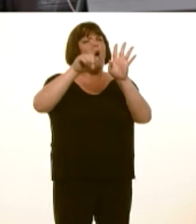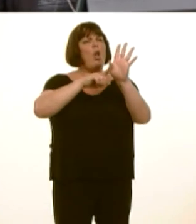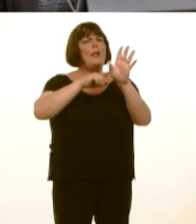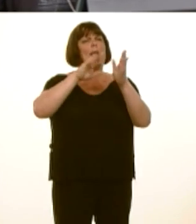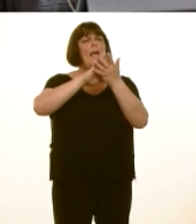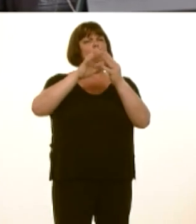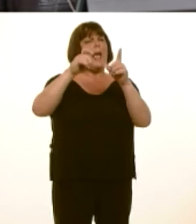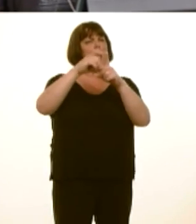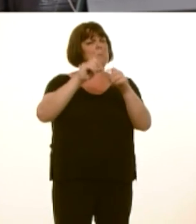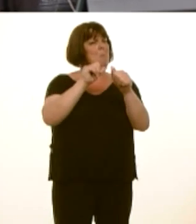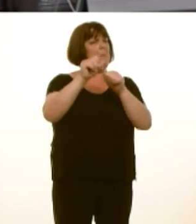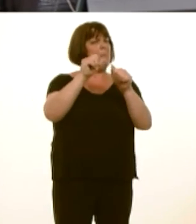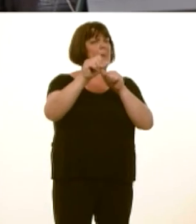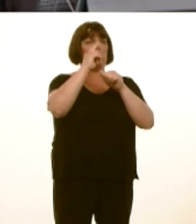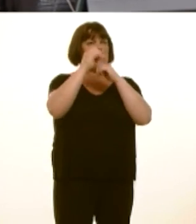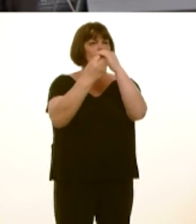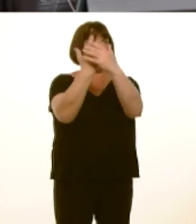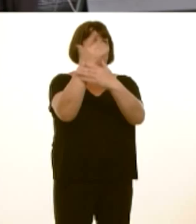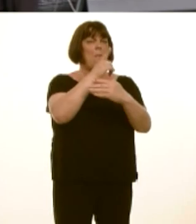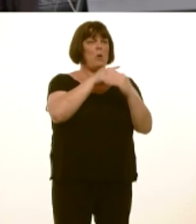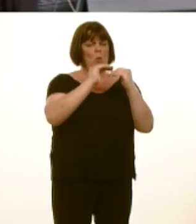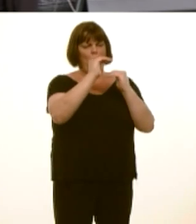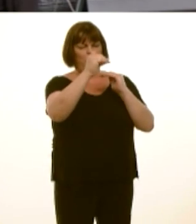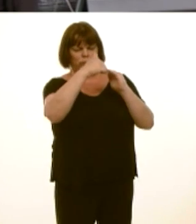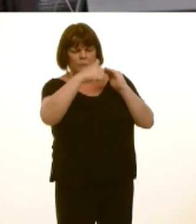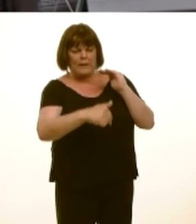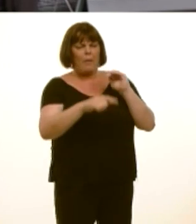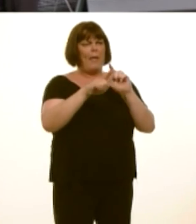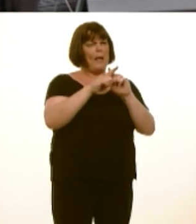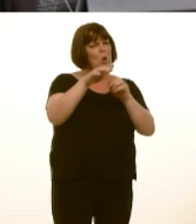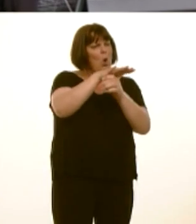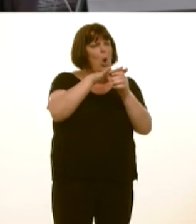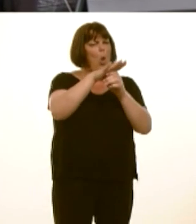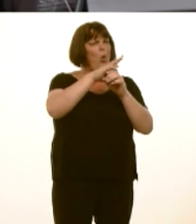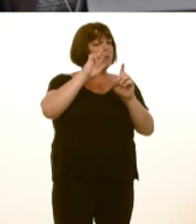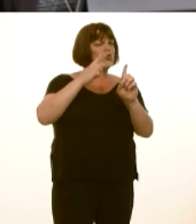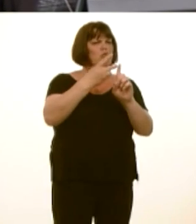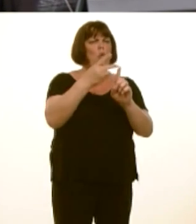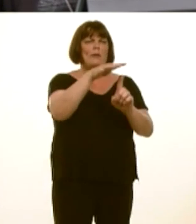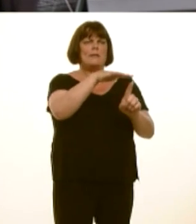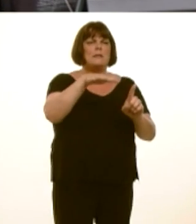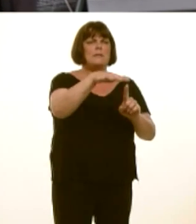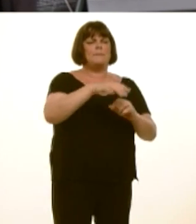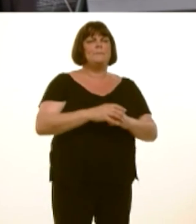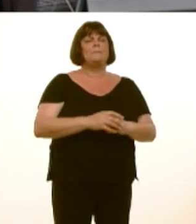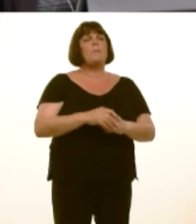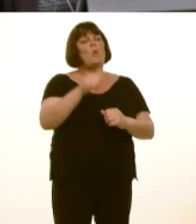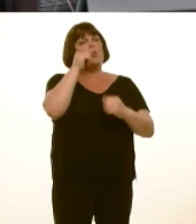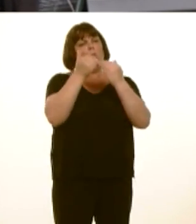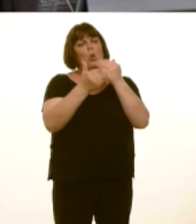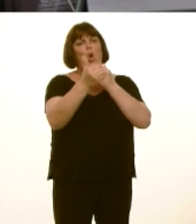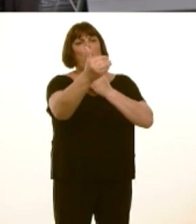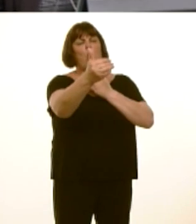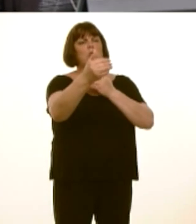new facilities, given the depth of water and access to tourist attractions. In terms of the cruise business, I can say the long-term strategy